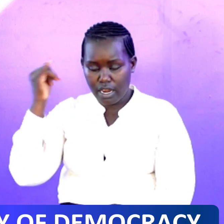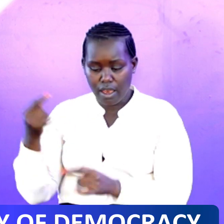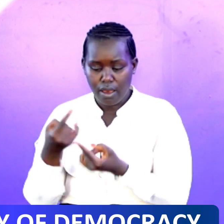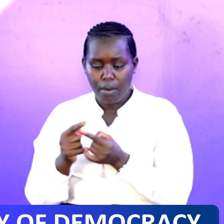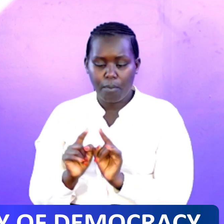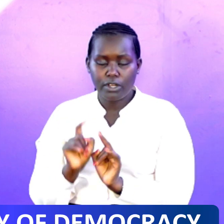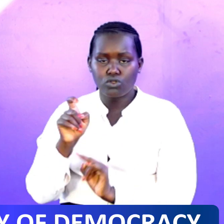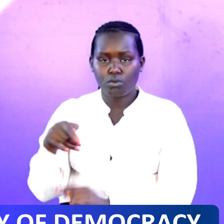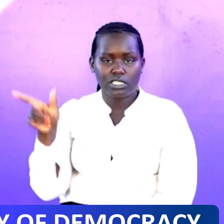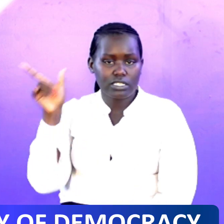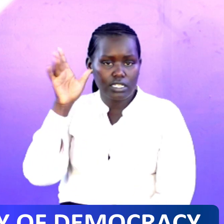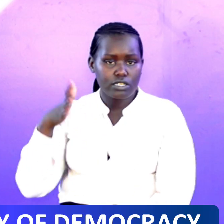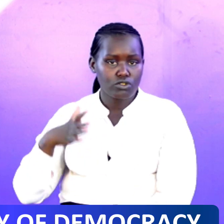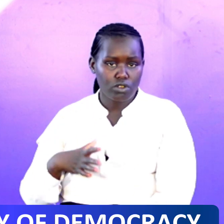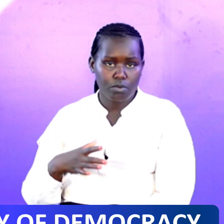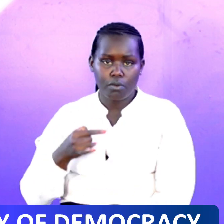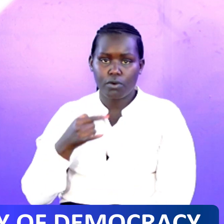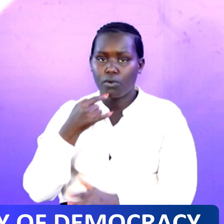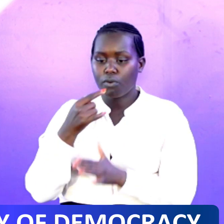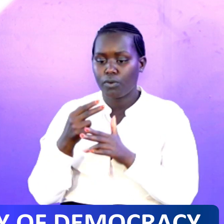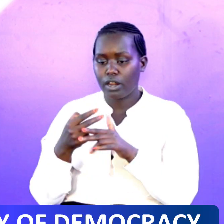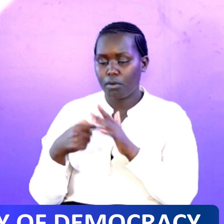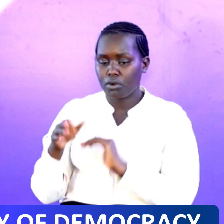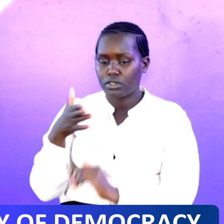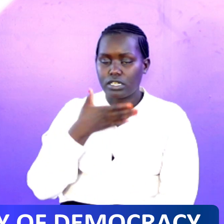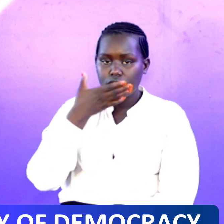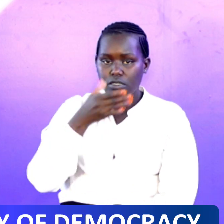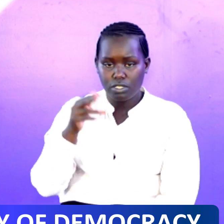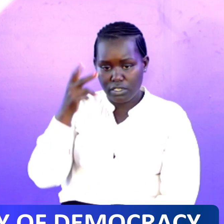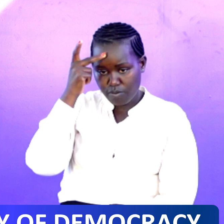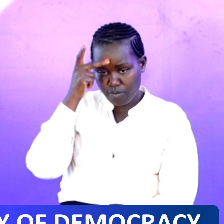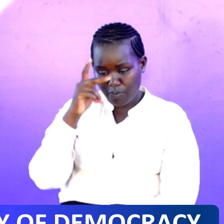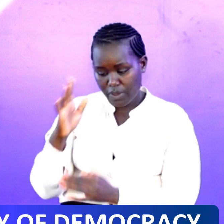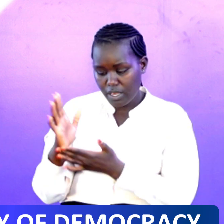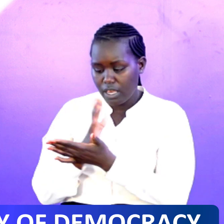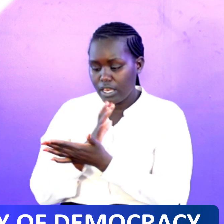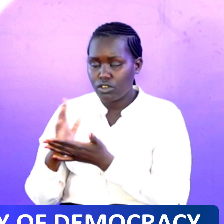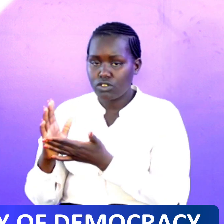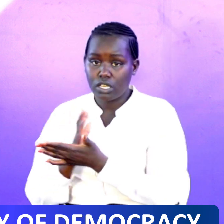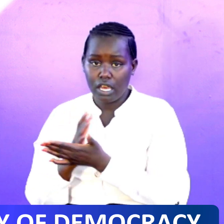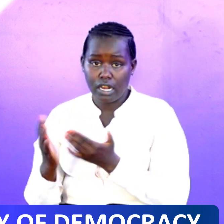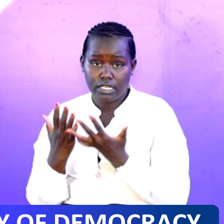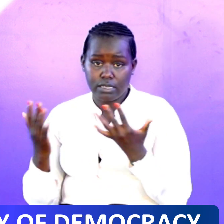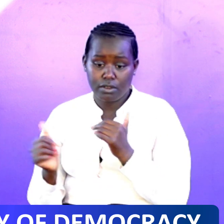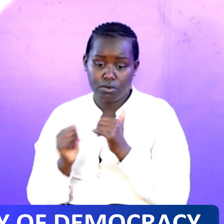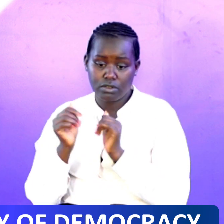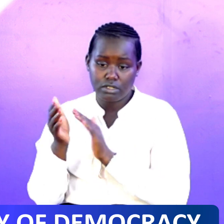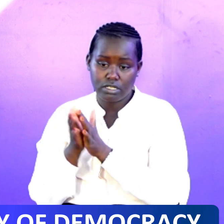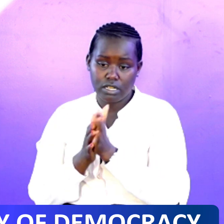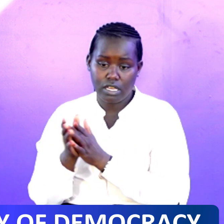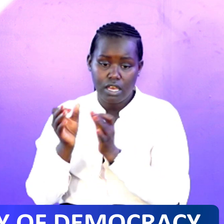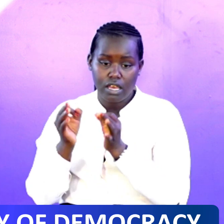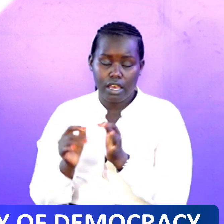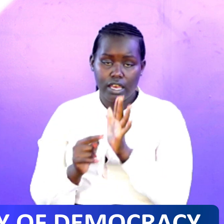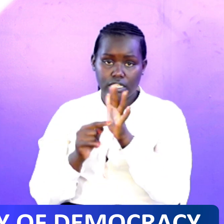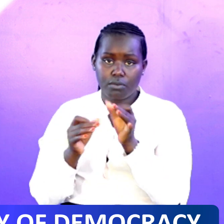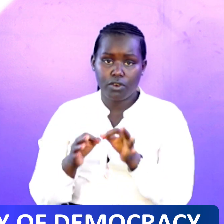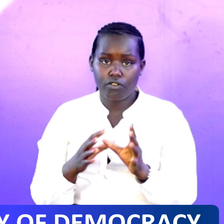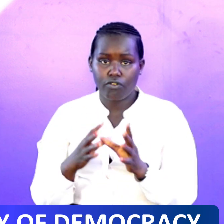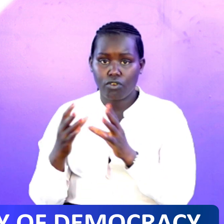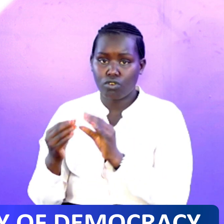people. That's what I call responsive policy. Then change something that could be interesting. For example, if you go to Kambani, those people